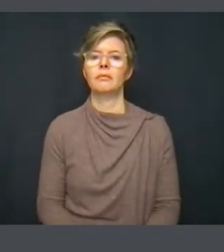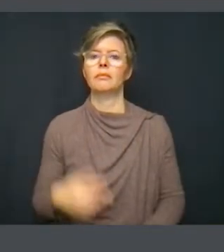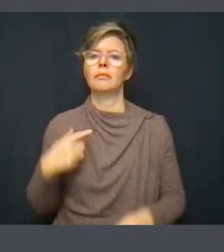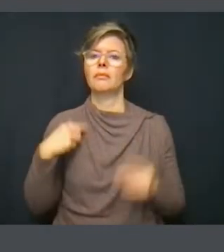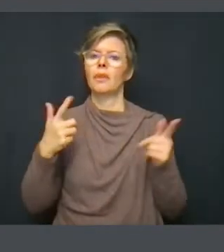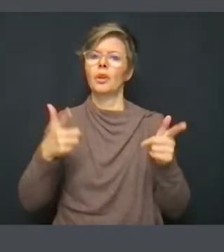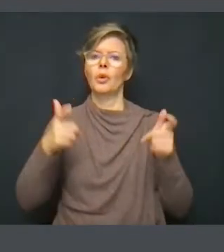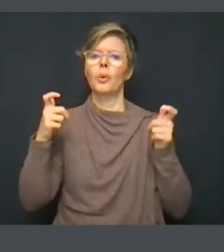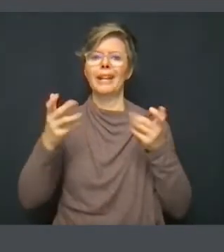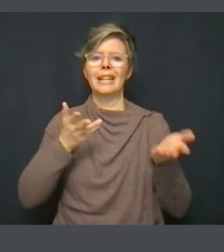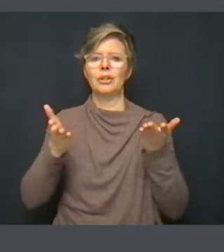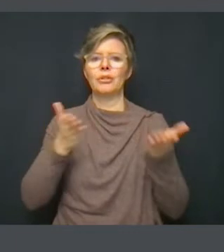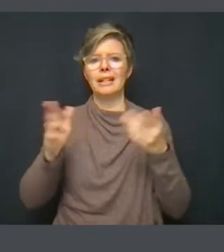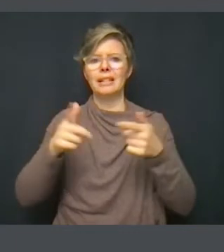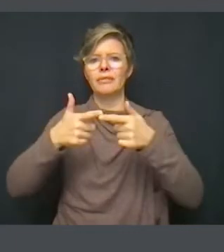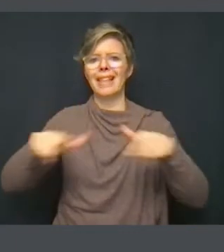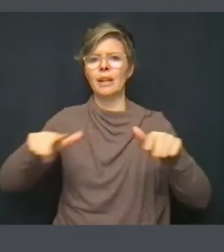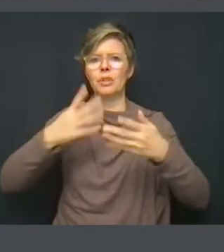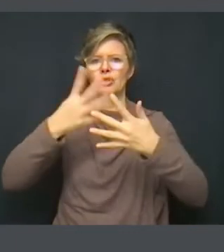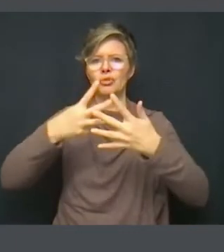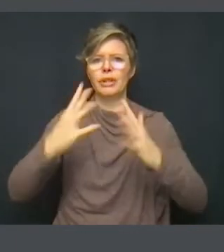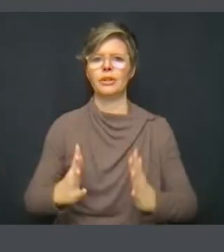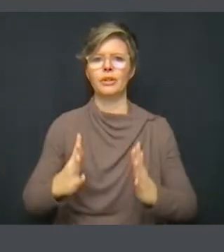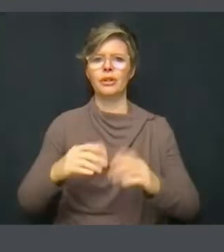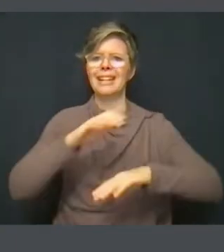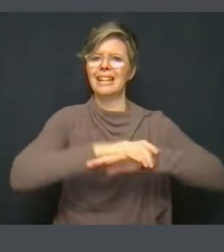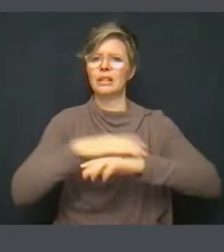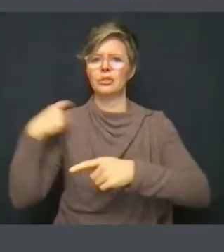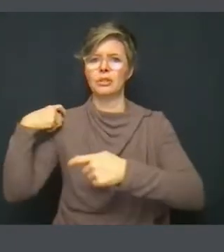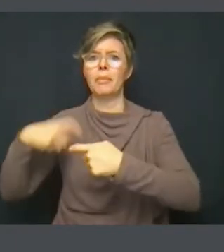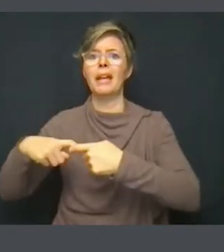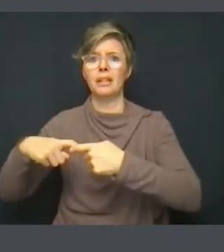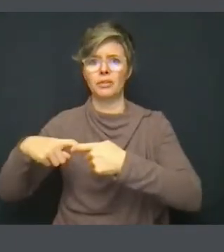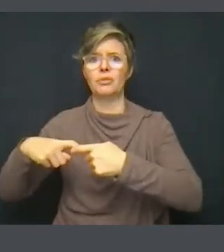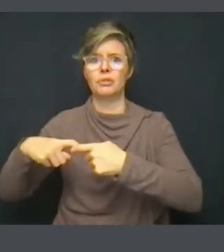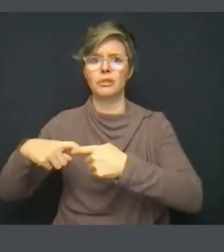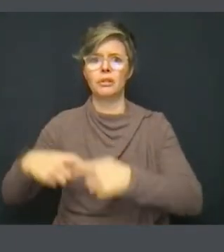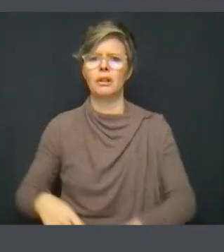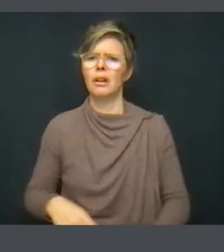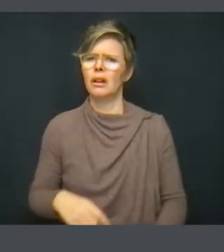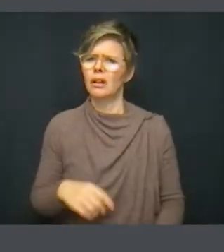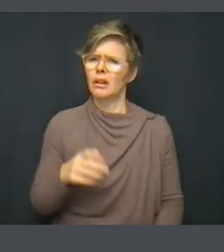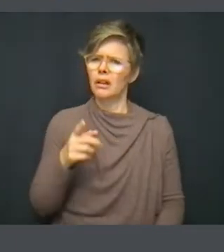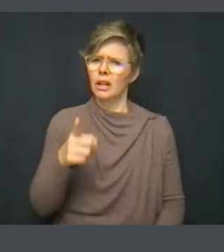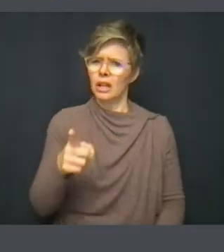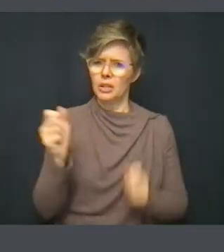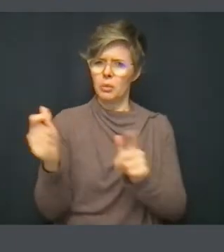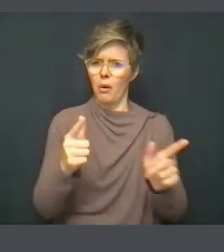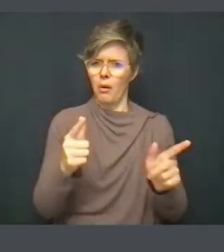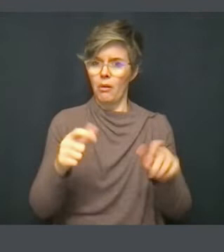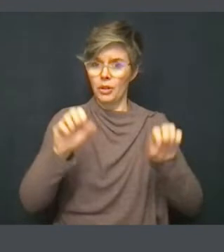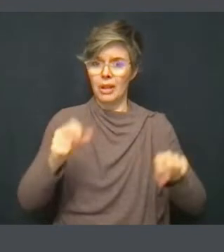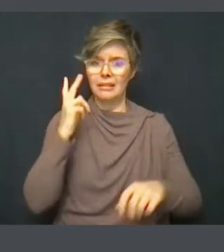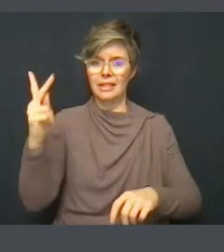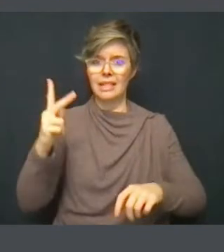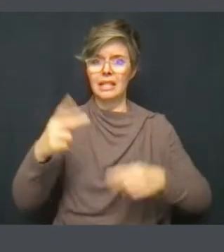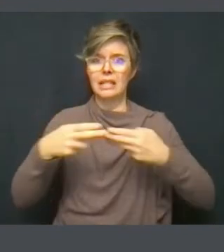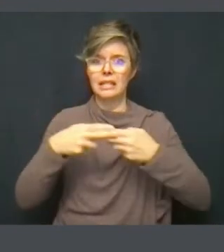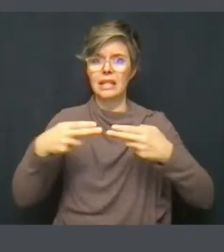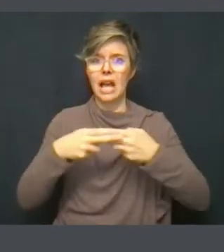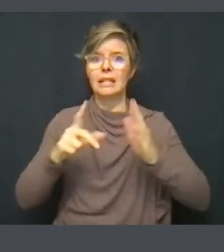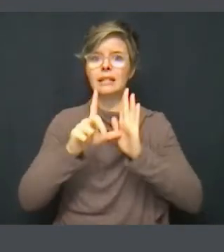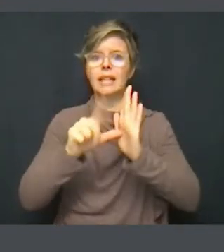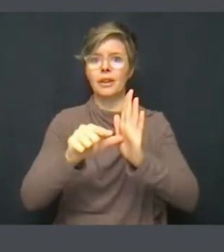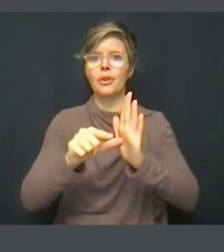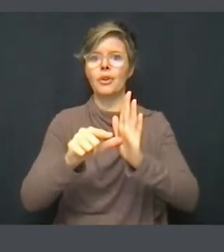This test, I think you guys, so Olivia's asking about these resources. I think you all have access to these slides. So you will have